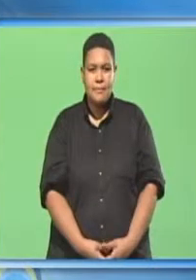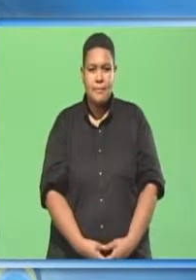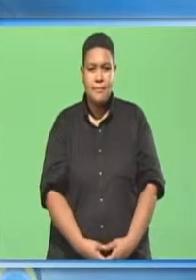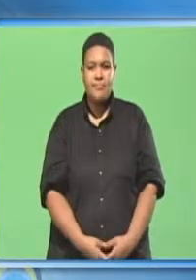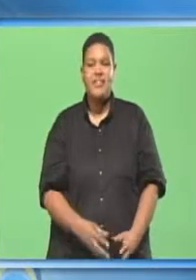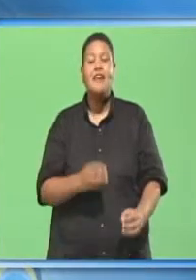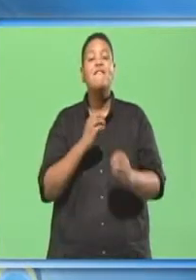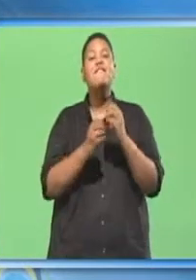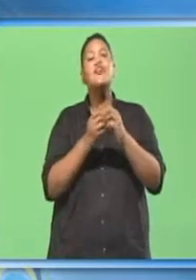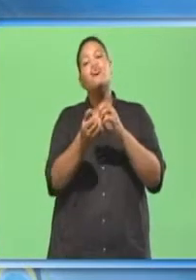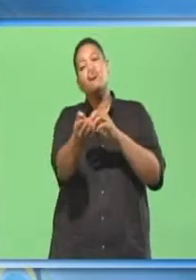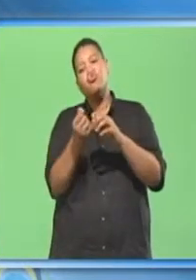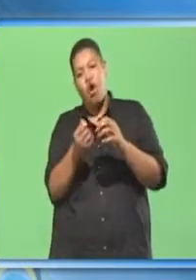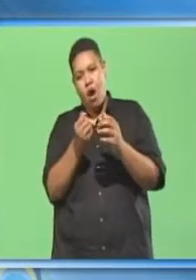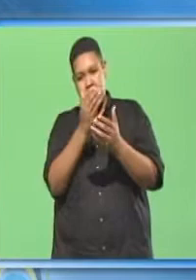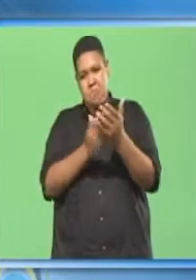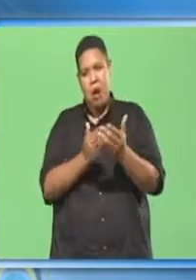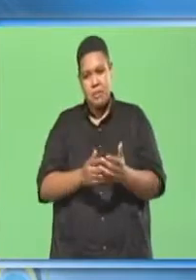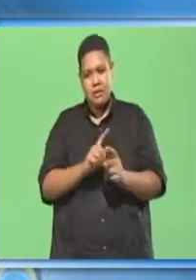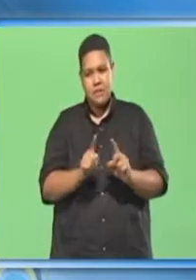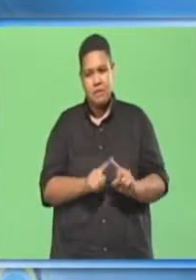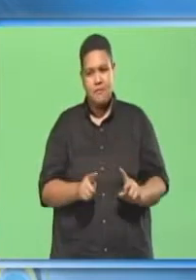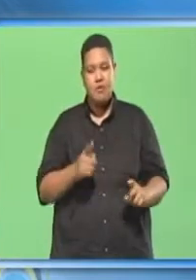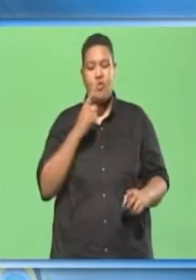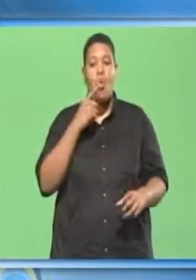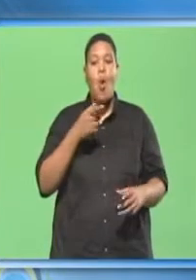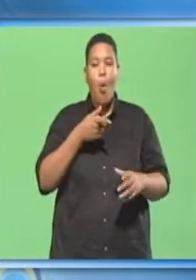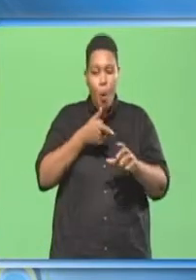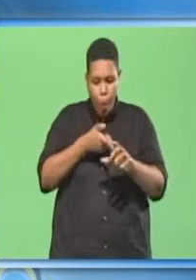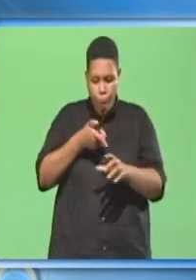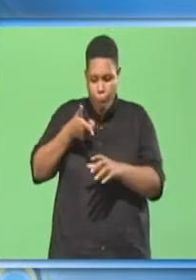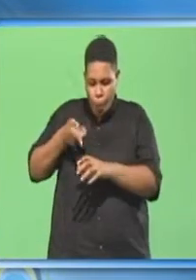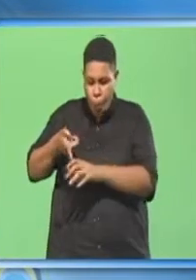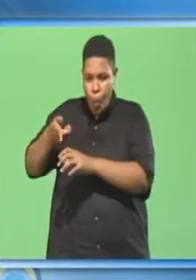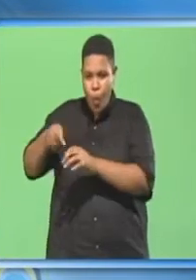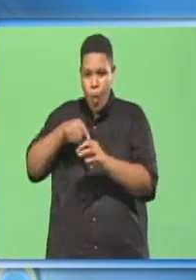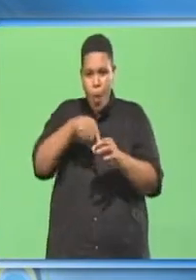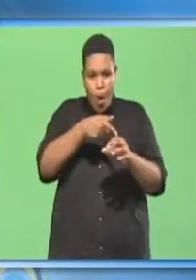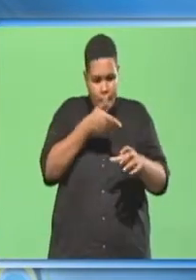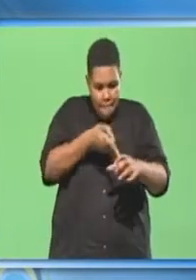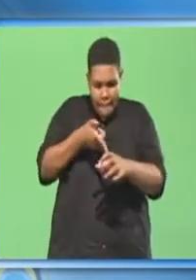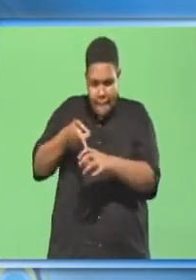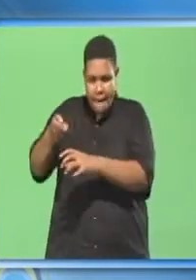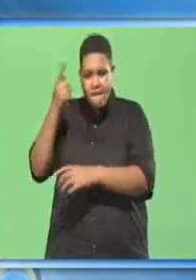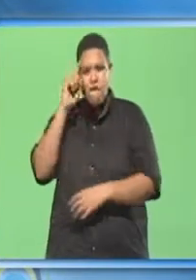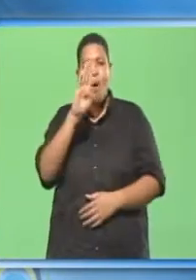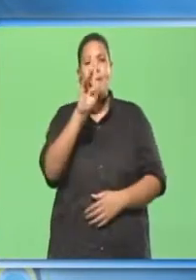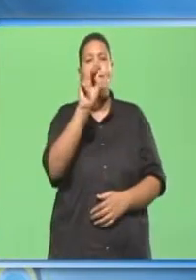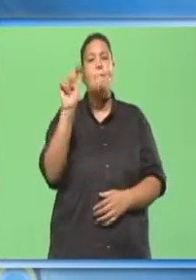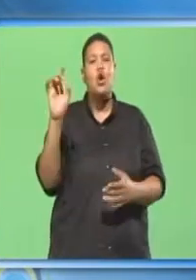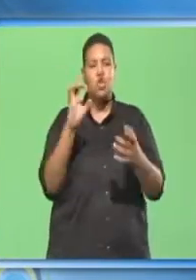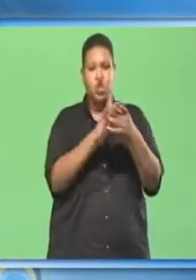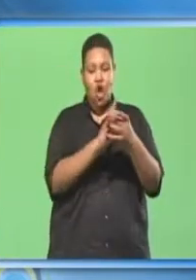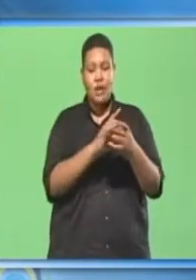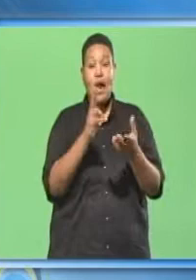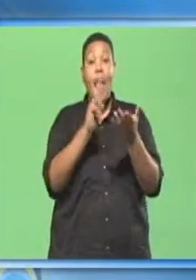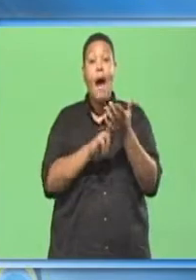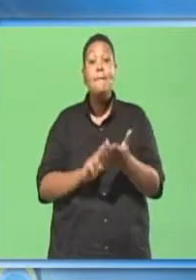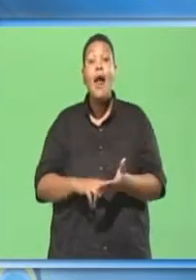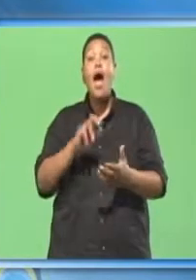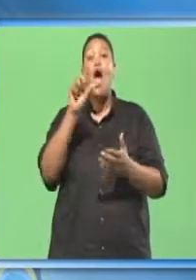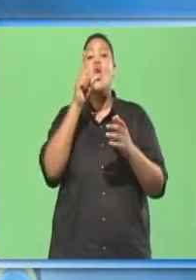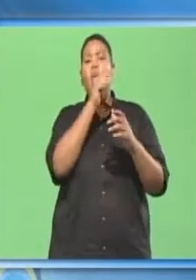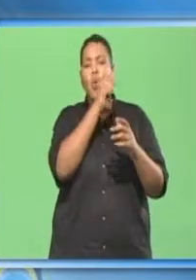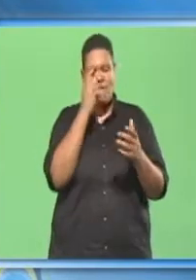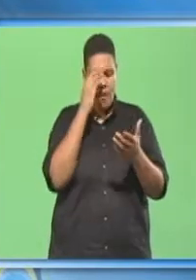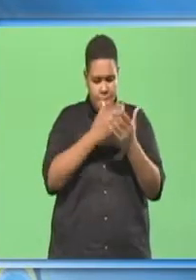Fix the drawer parts. Bore pilot holes in the drawer sides for the butt joint. Apply glue to the parts and